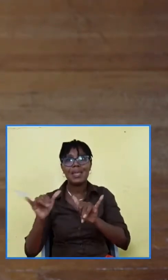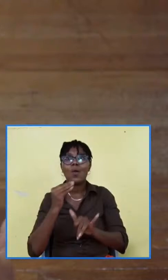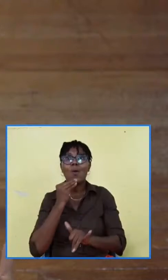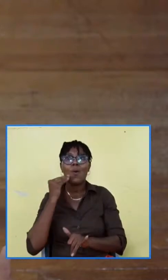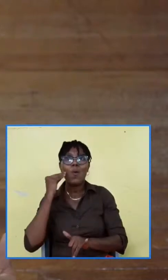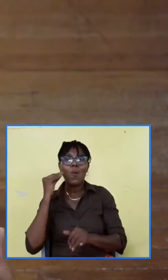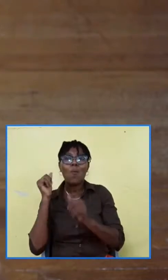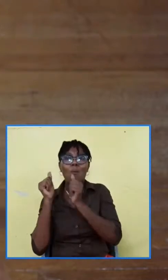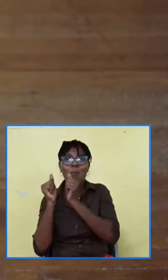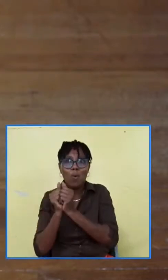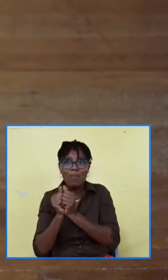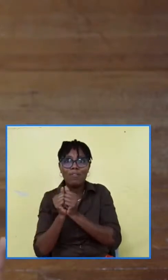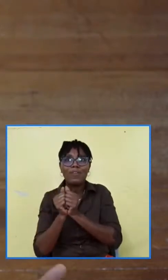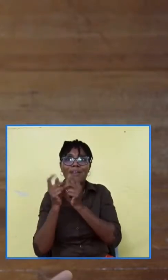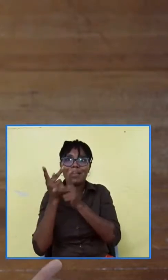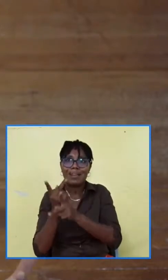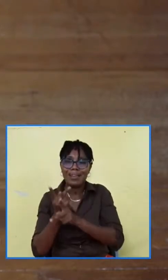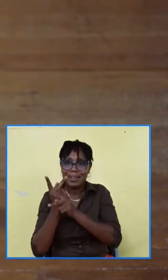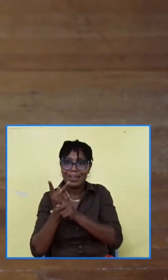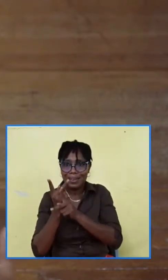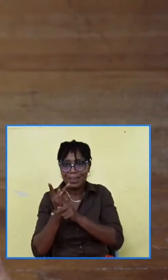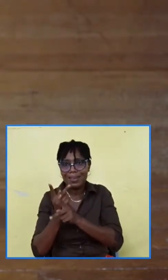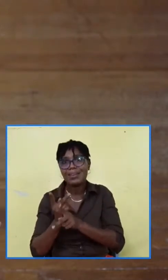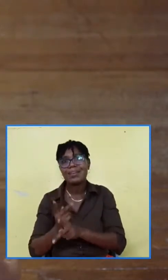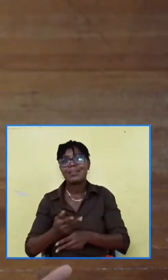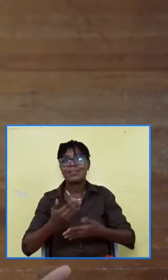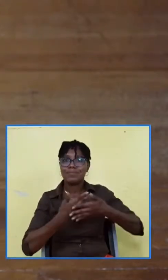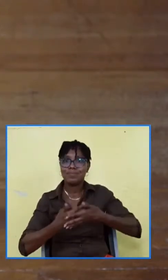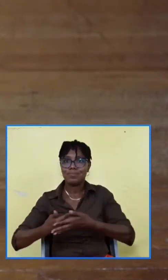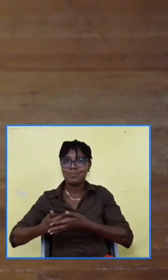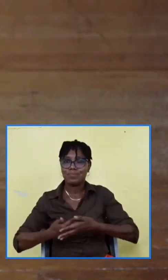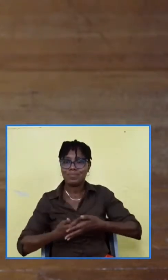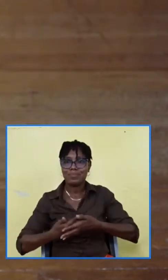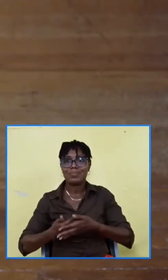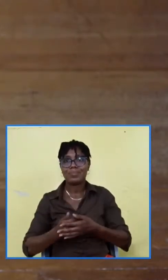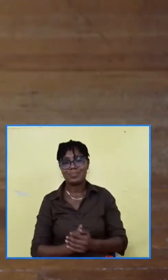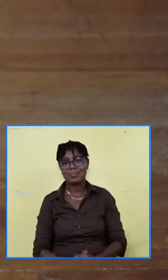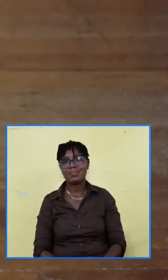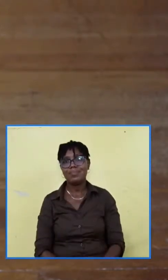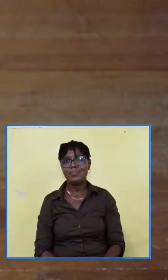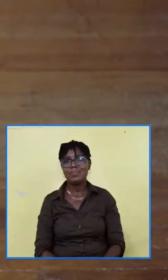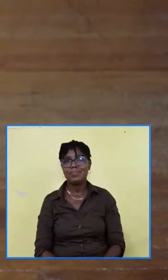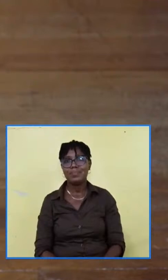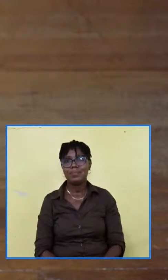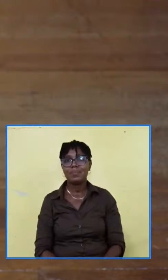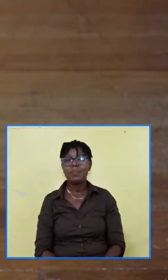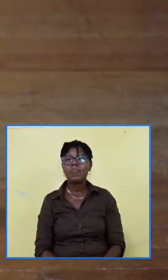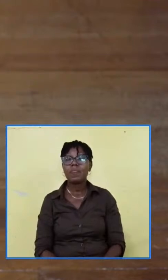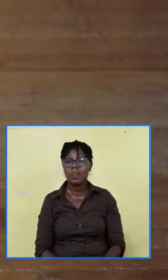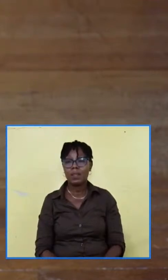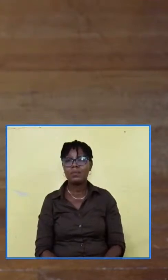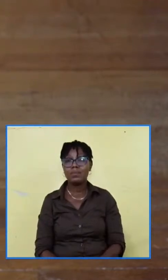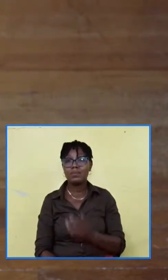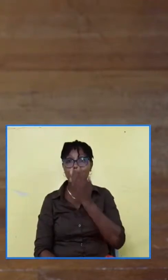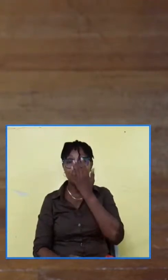a similar paternity benefit to what we now have for maternity to provide that benefit. And so the idea is that all the options